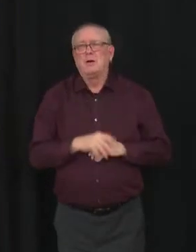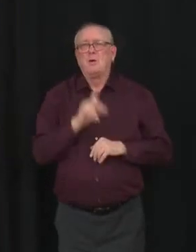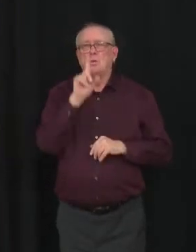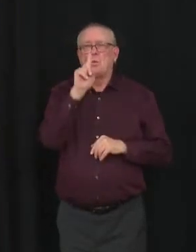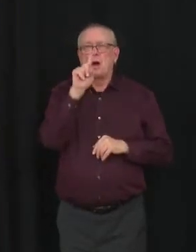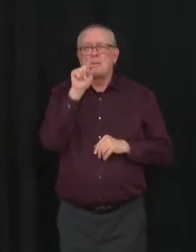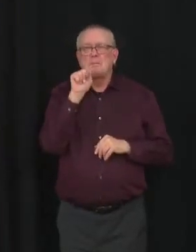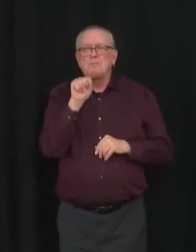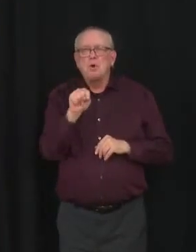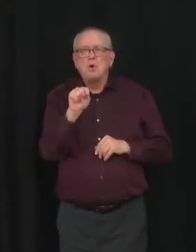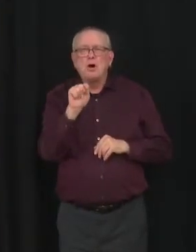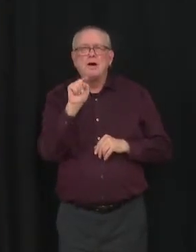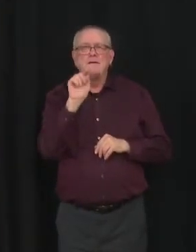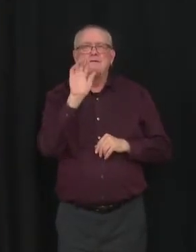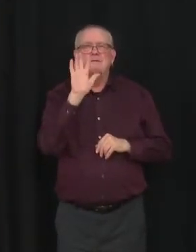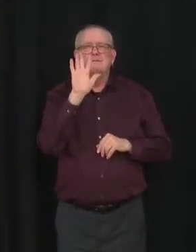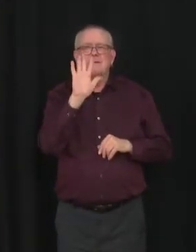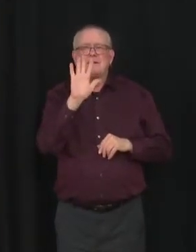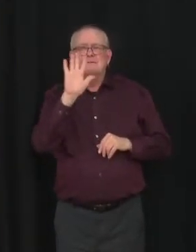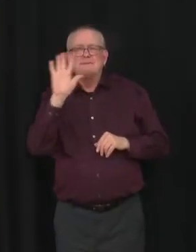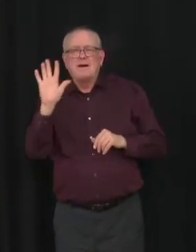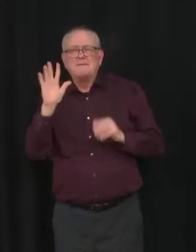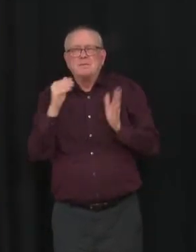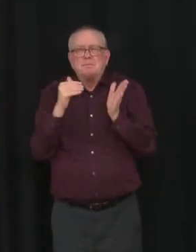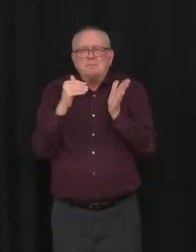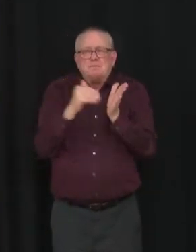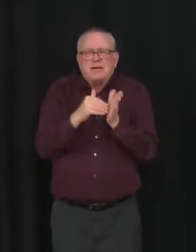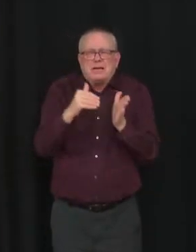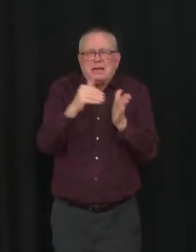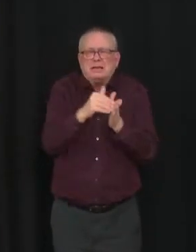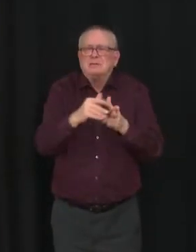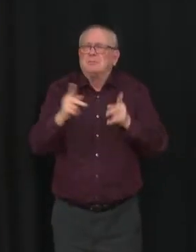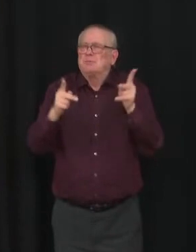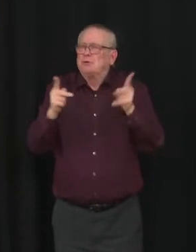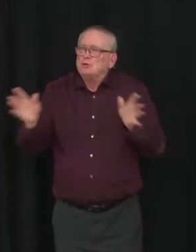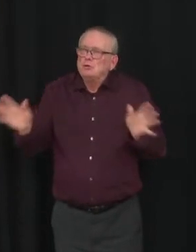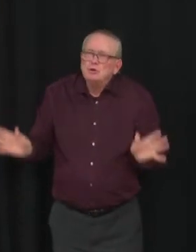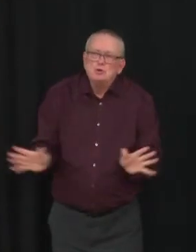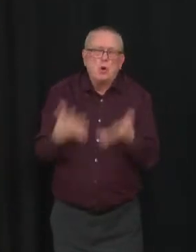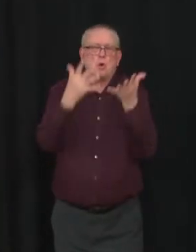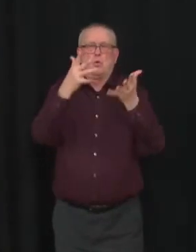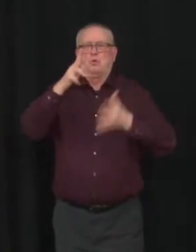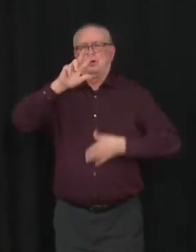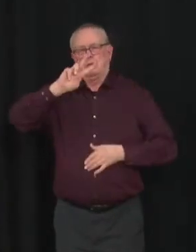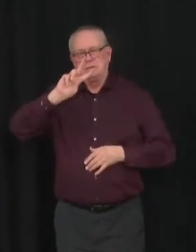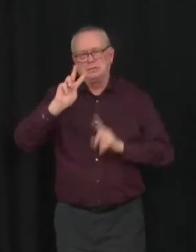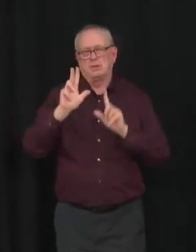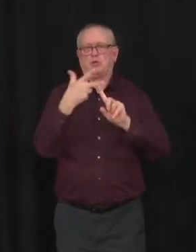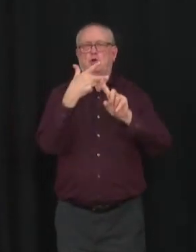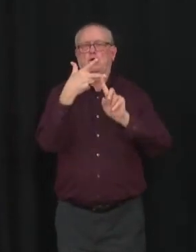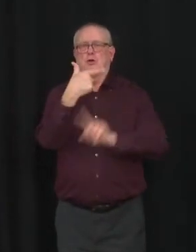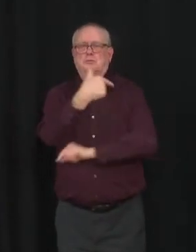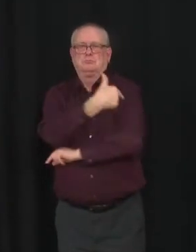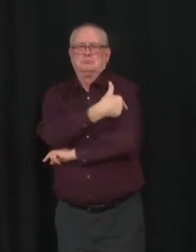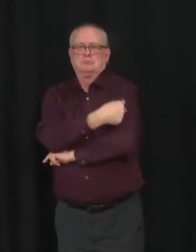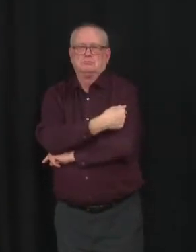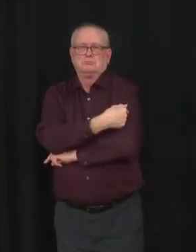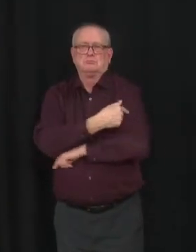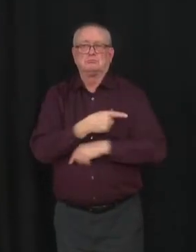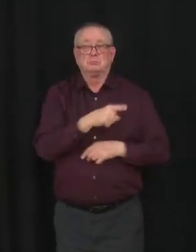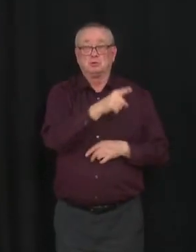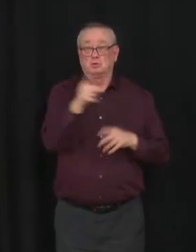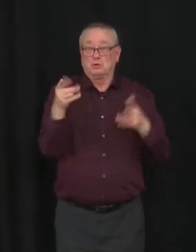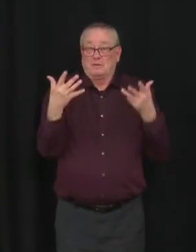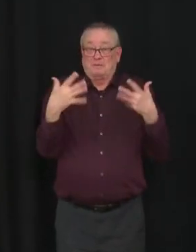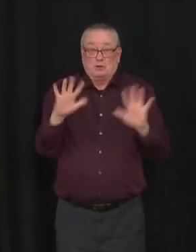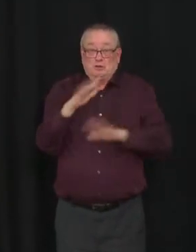1.55 million people who can now get a third dose. And the sooner that Albertans receive a third dose, the better protected they